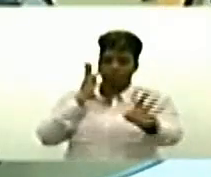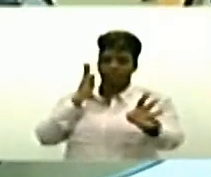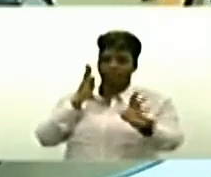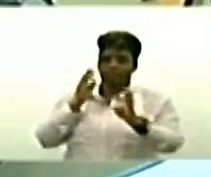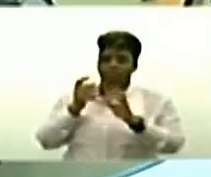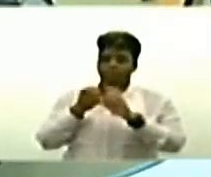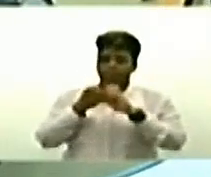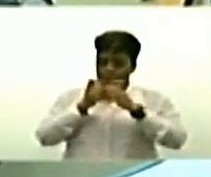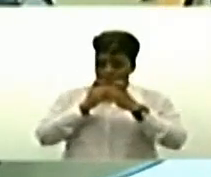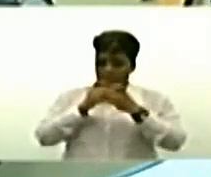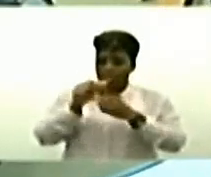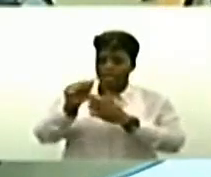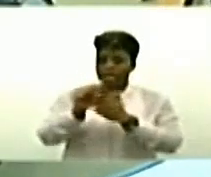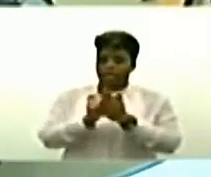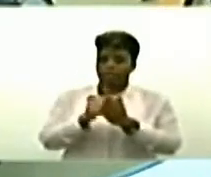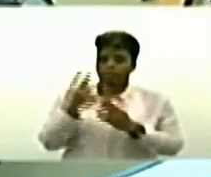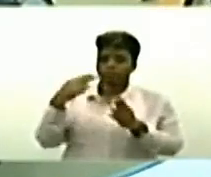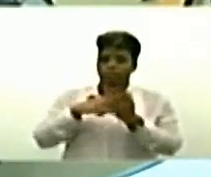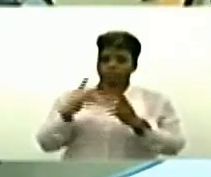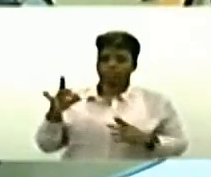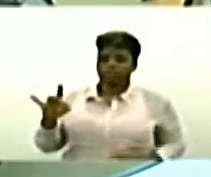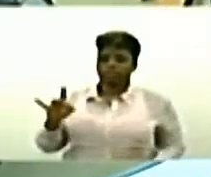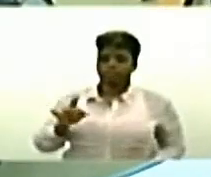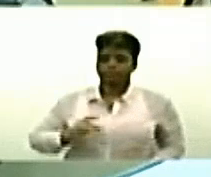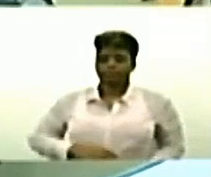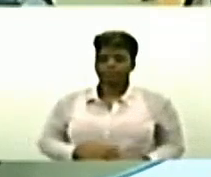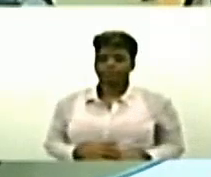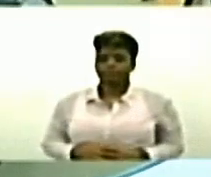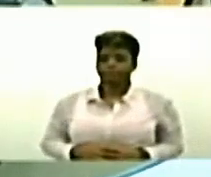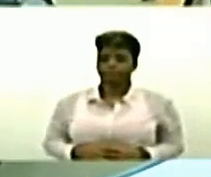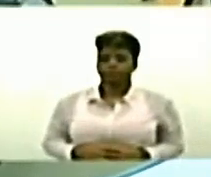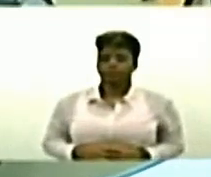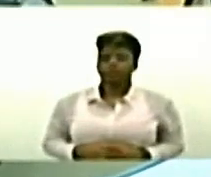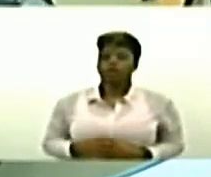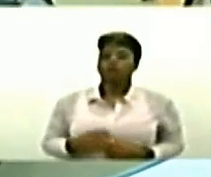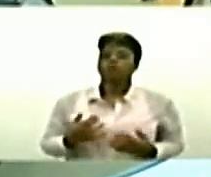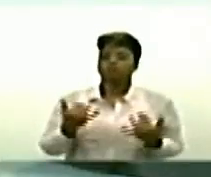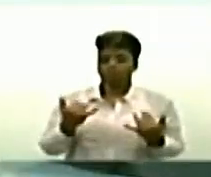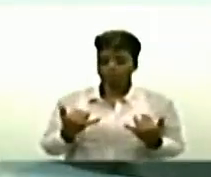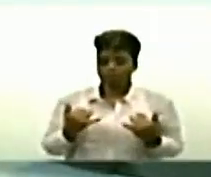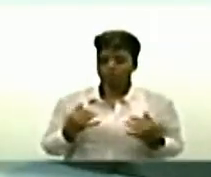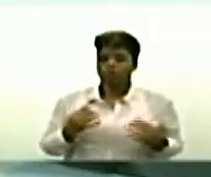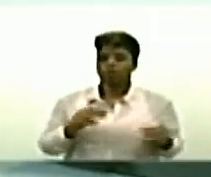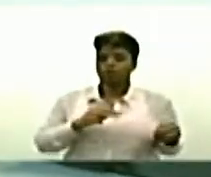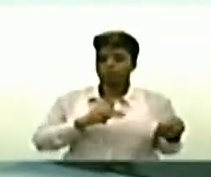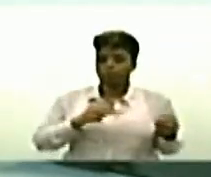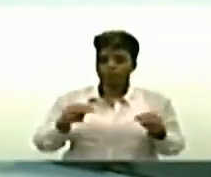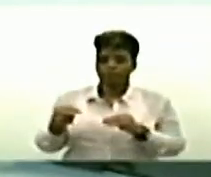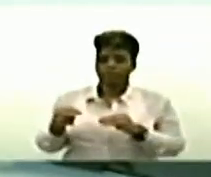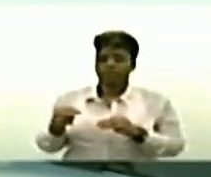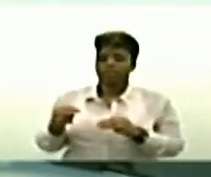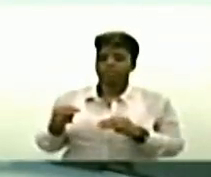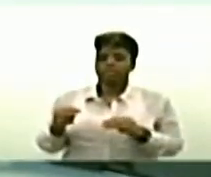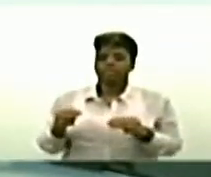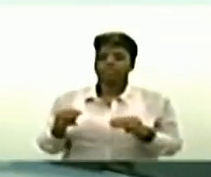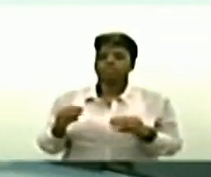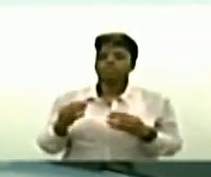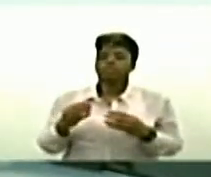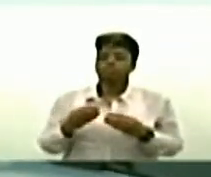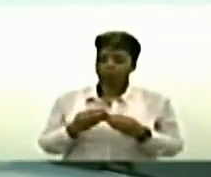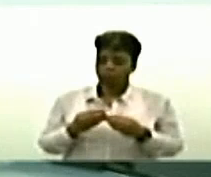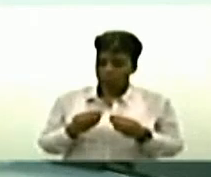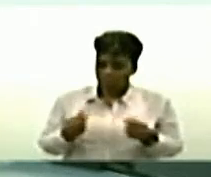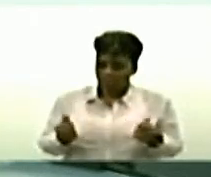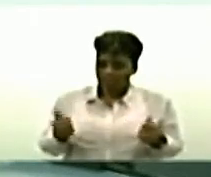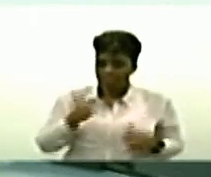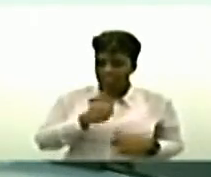Senator Cox. Mr. President, I beg to move that the Senate resolve itself into a committee of